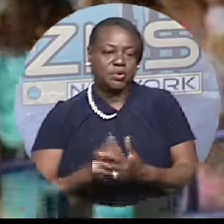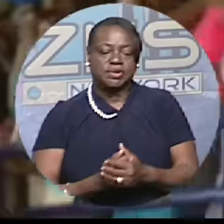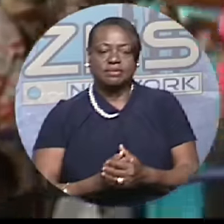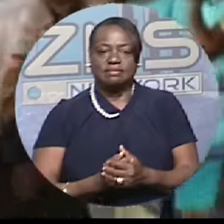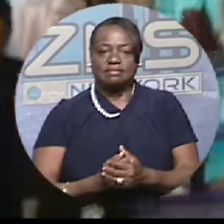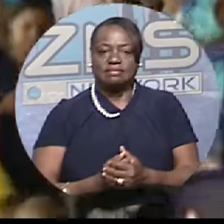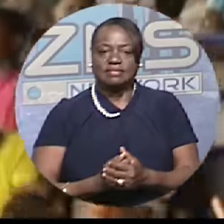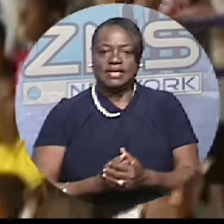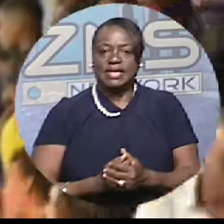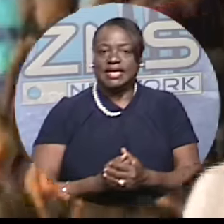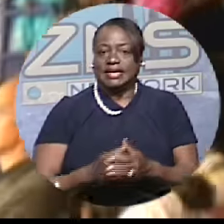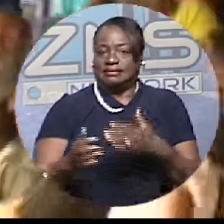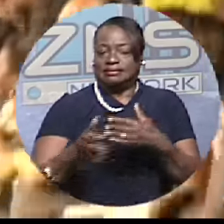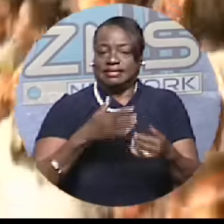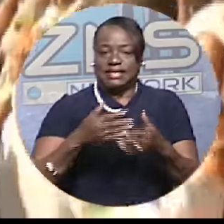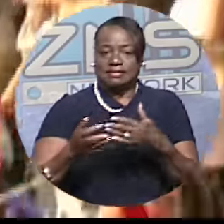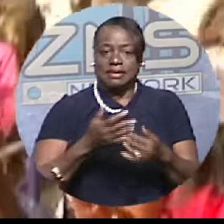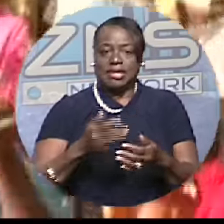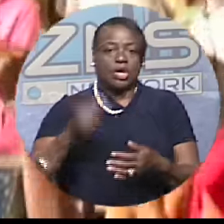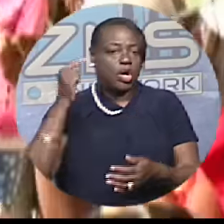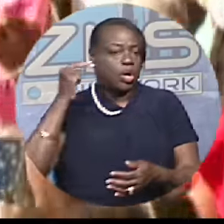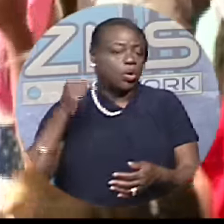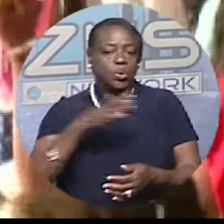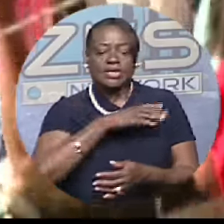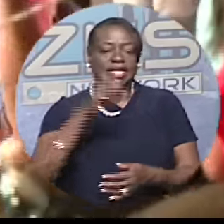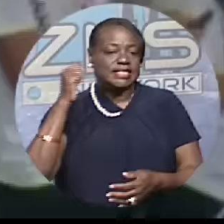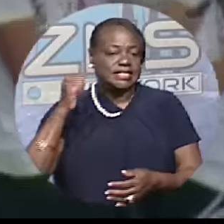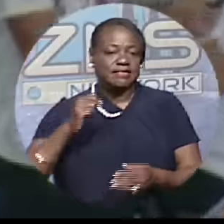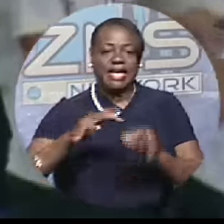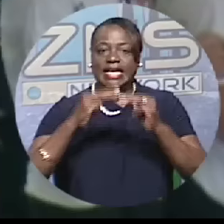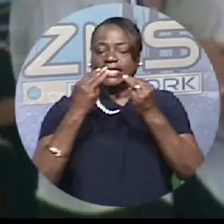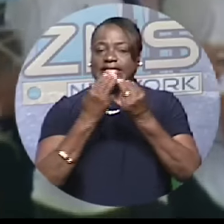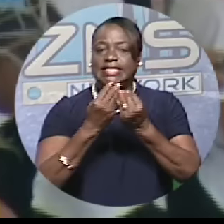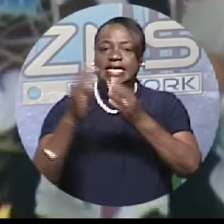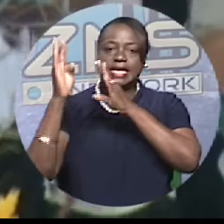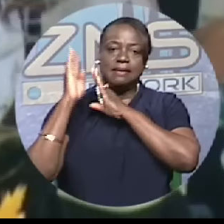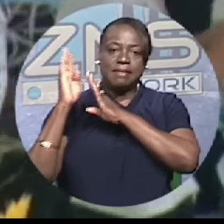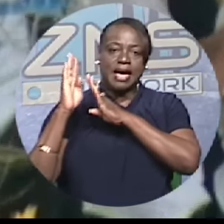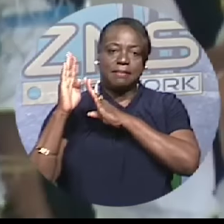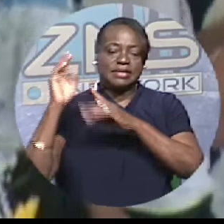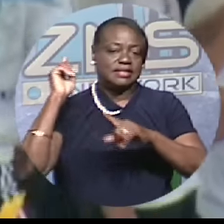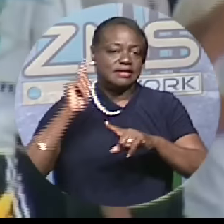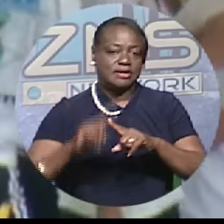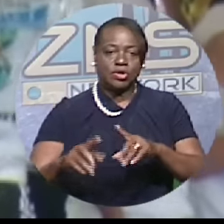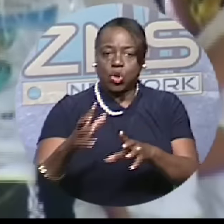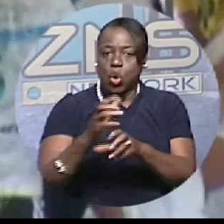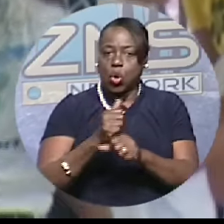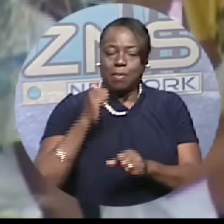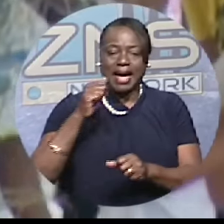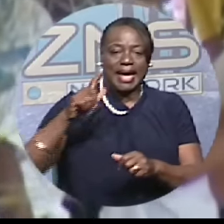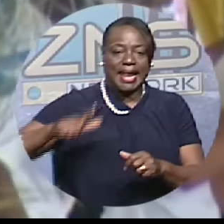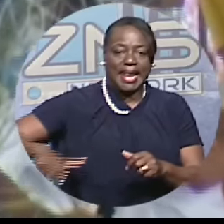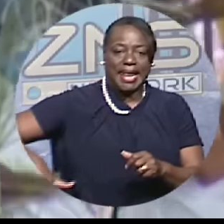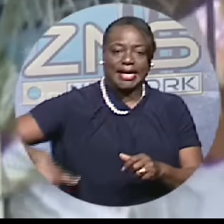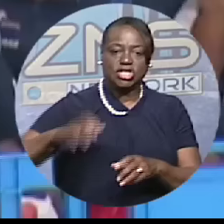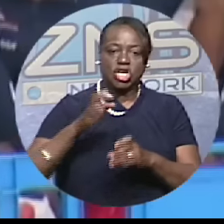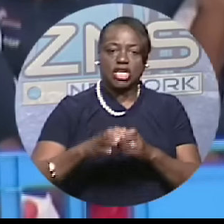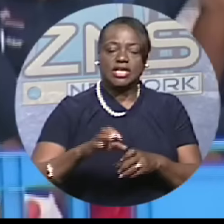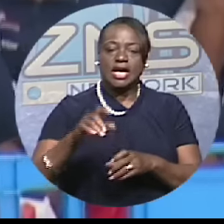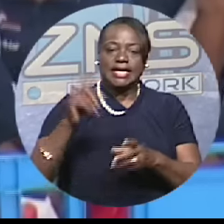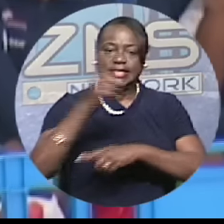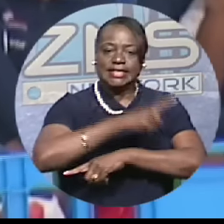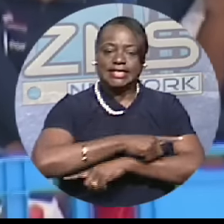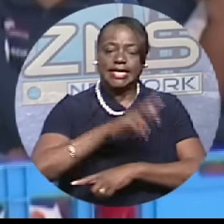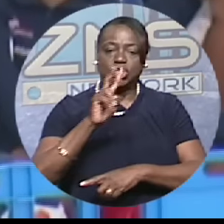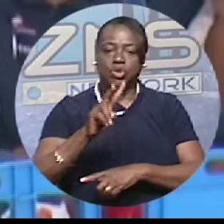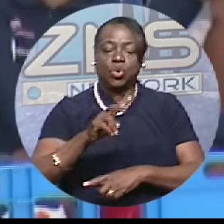Despite a slew of gold and silver medal performances, Team Bahamas could not hold back a late charge from Guadeloupe on day three of competition.